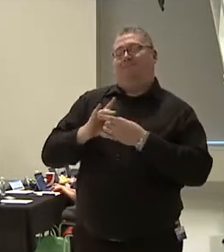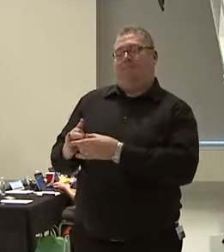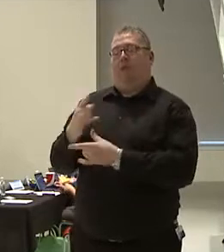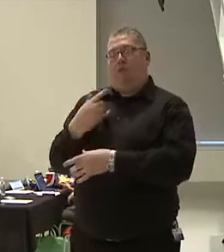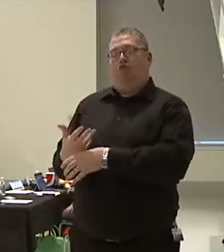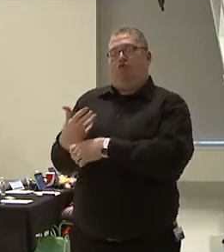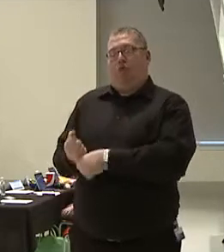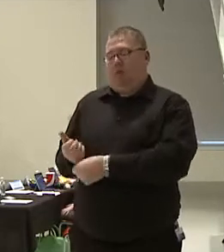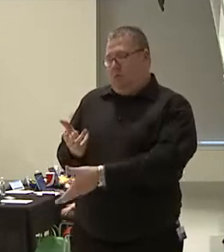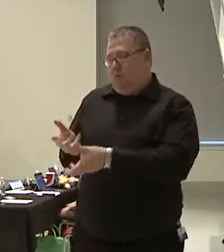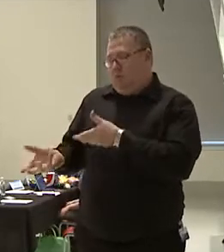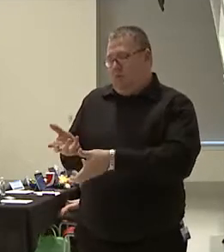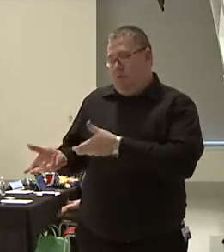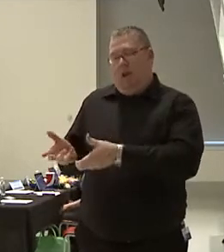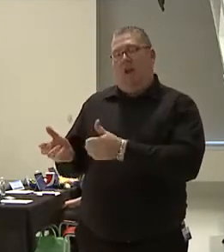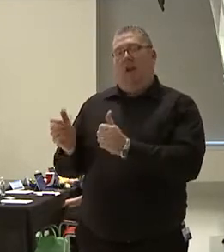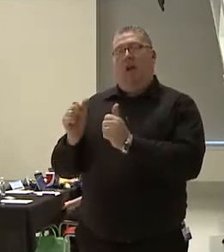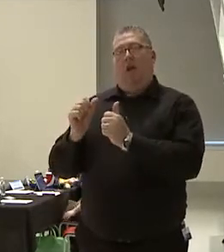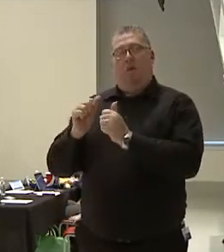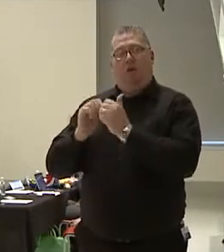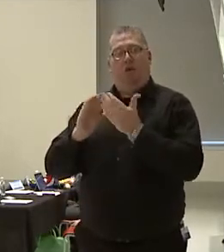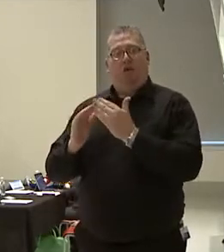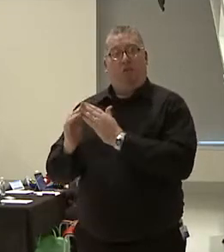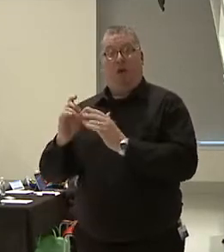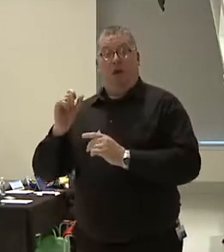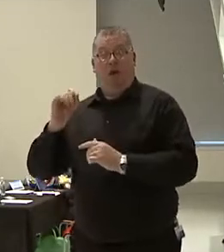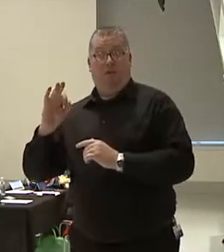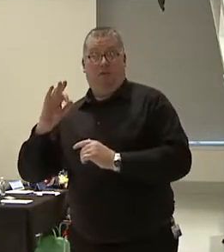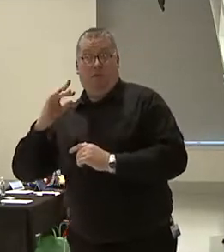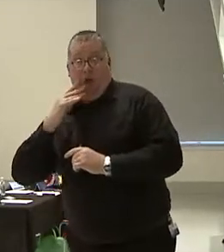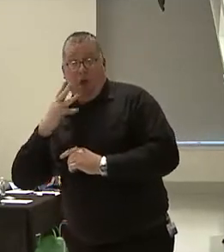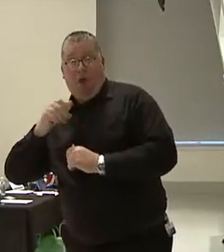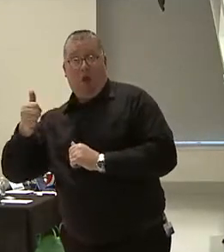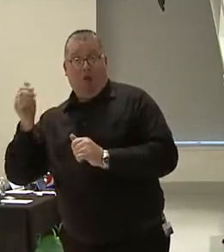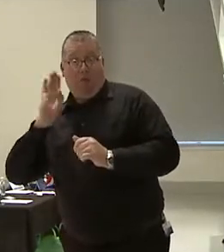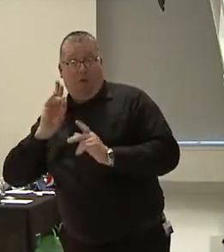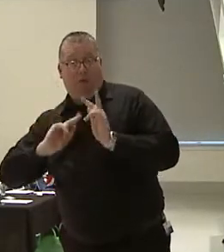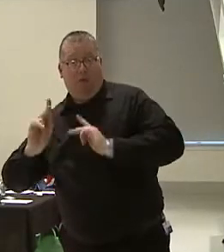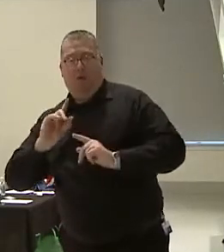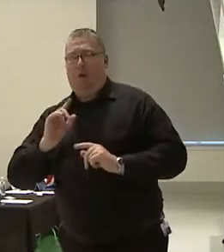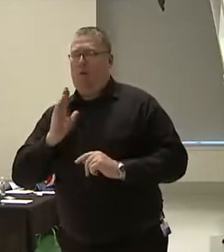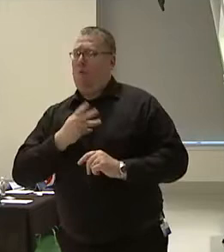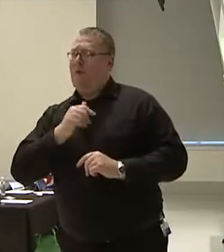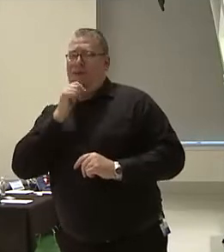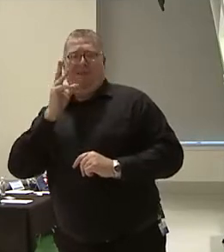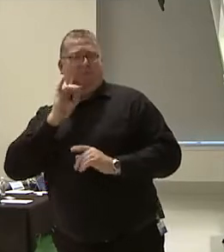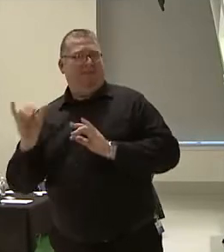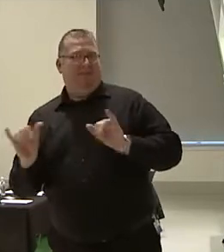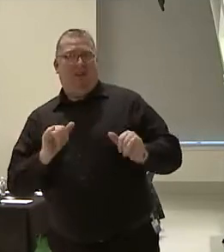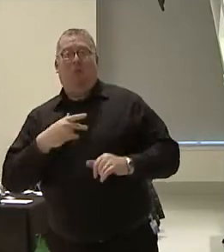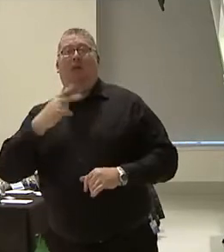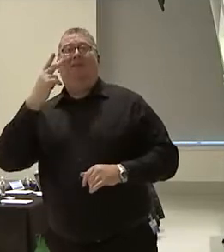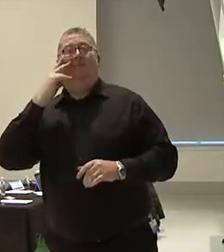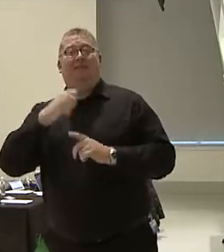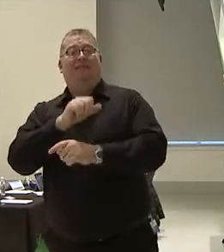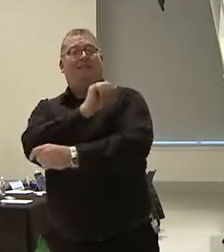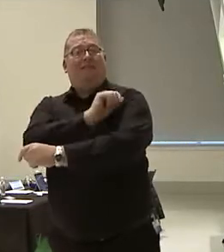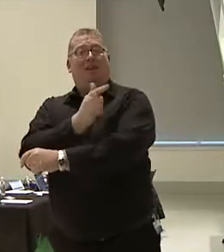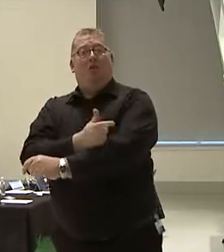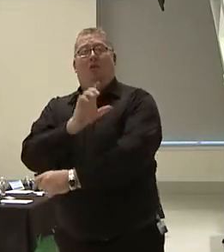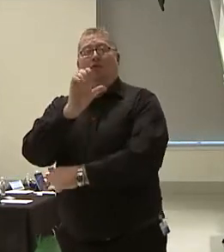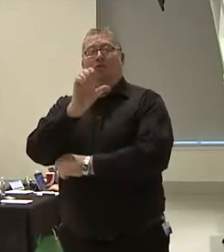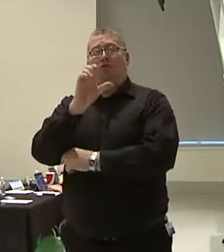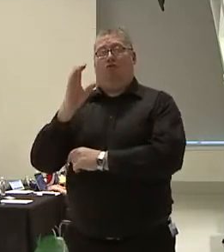in communities of color or with young people. And that has not been my experience. So in St. Louis, what we saw Chief Dotson live tweet